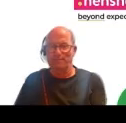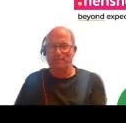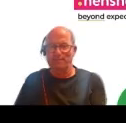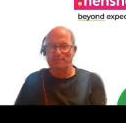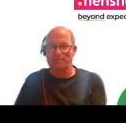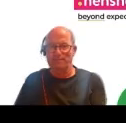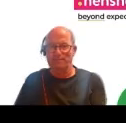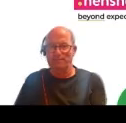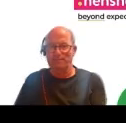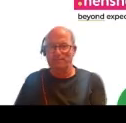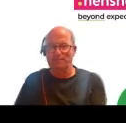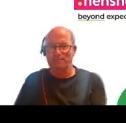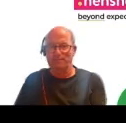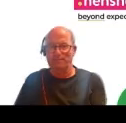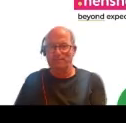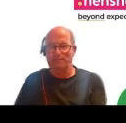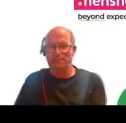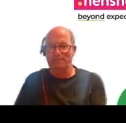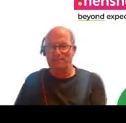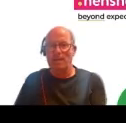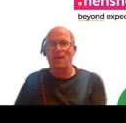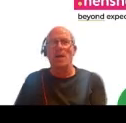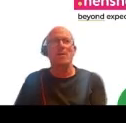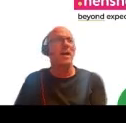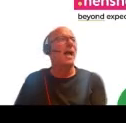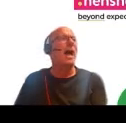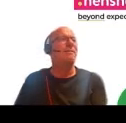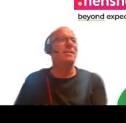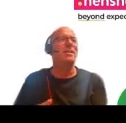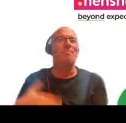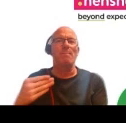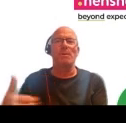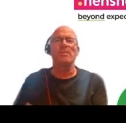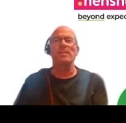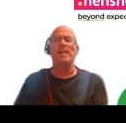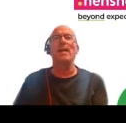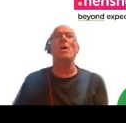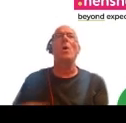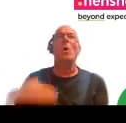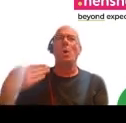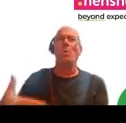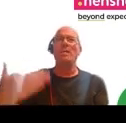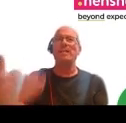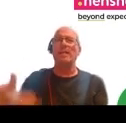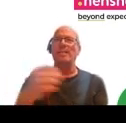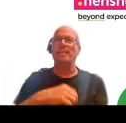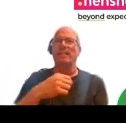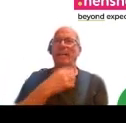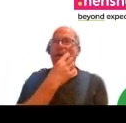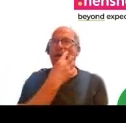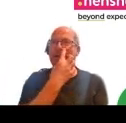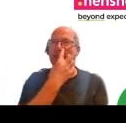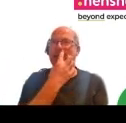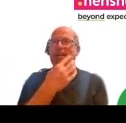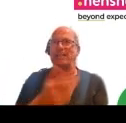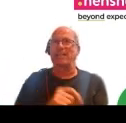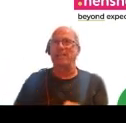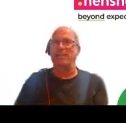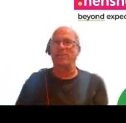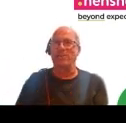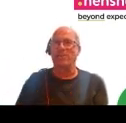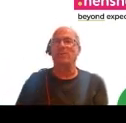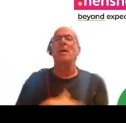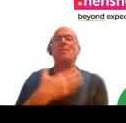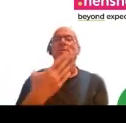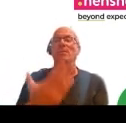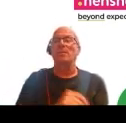in Settings, Accessibility, Advanced Settings. Okay, and this is my prompt to say, always test the